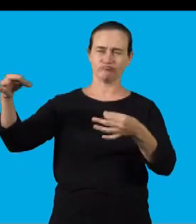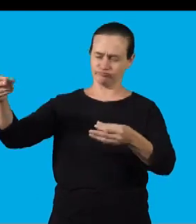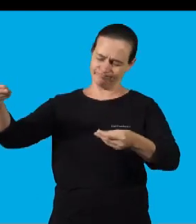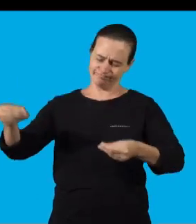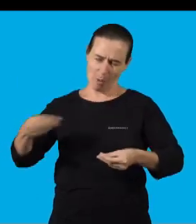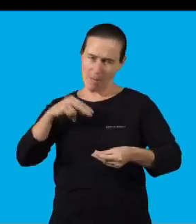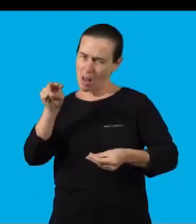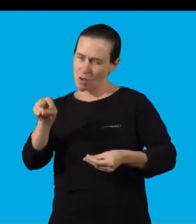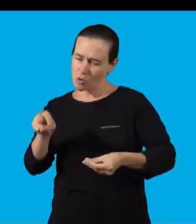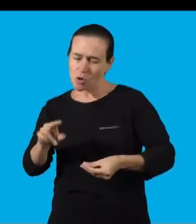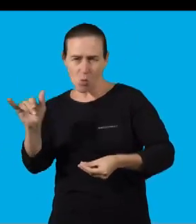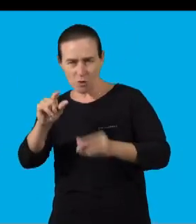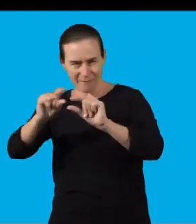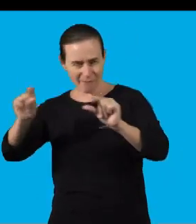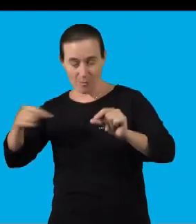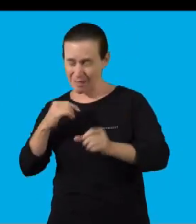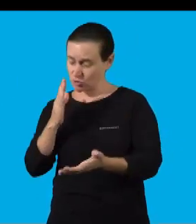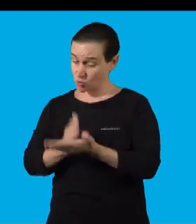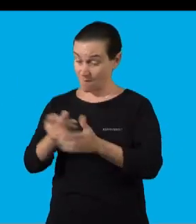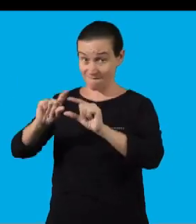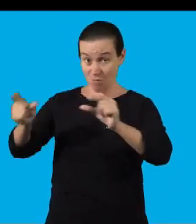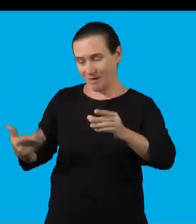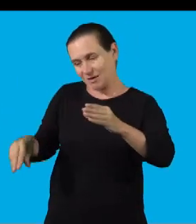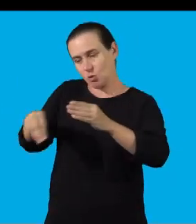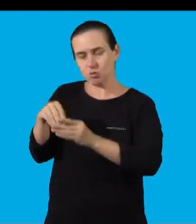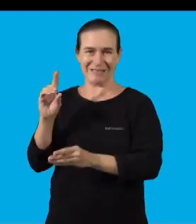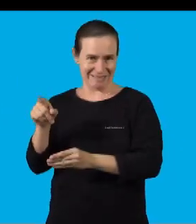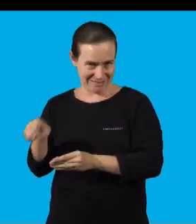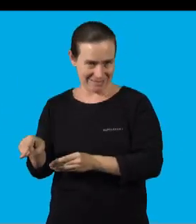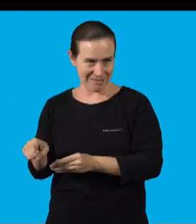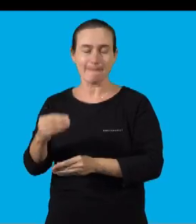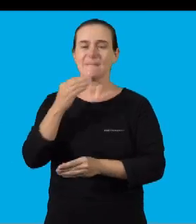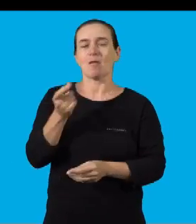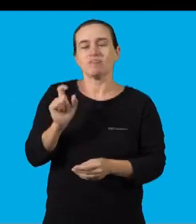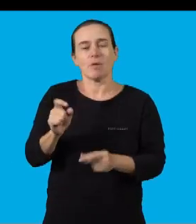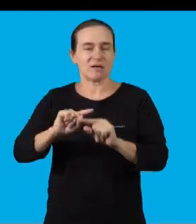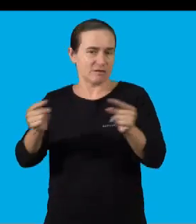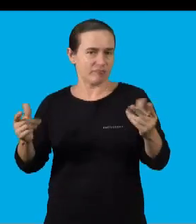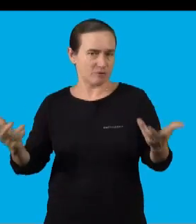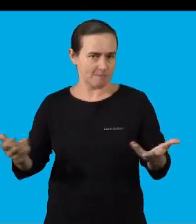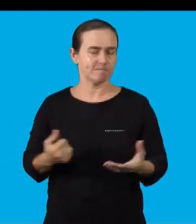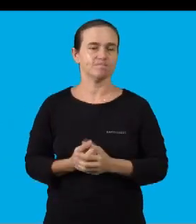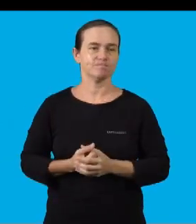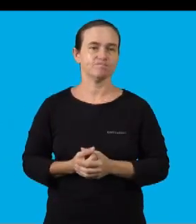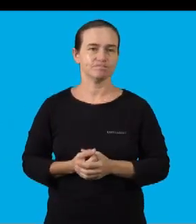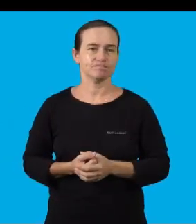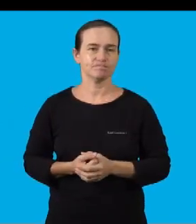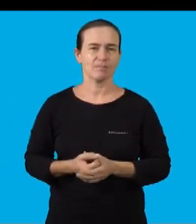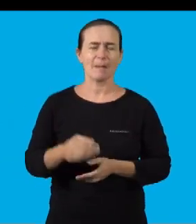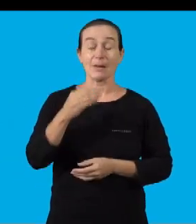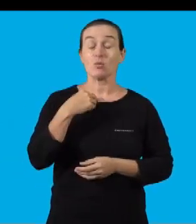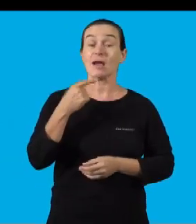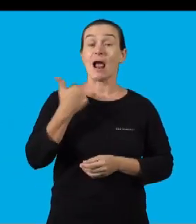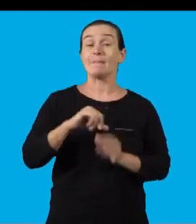that you choose has a D in it to represent the common difference. And of course, we are looking for the